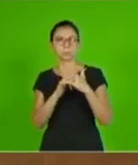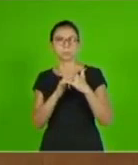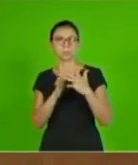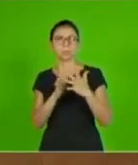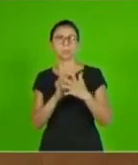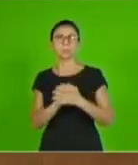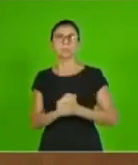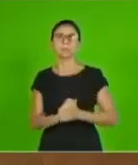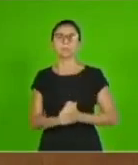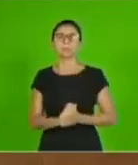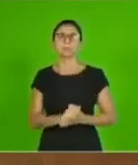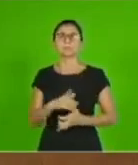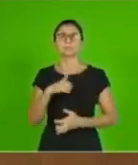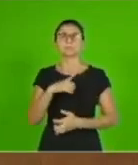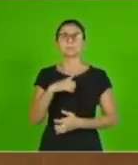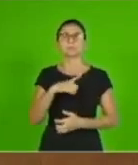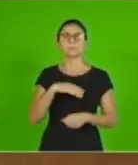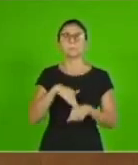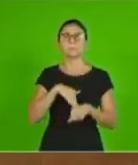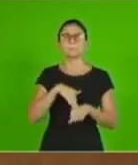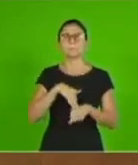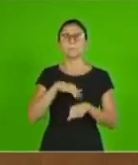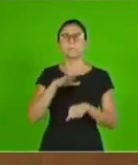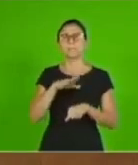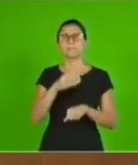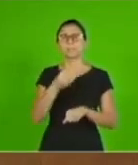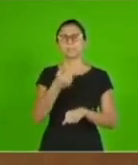On our channels of YouTube,